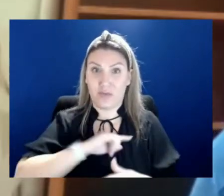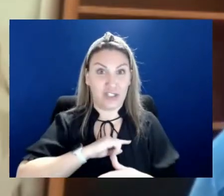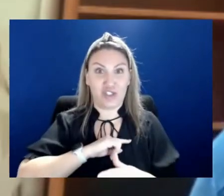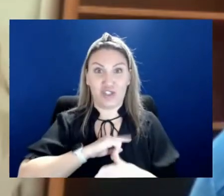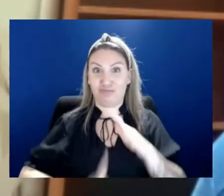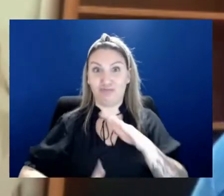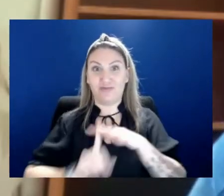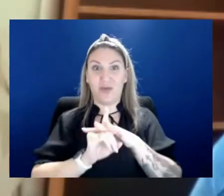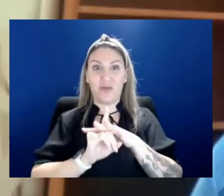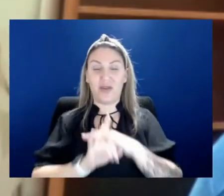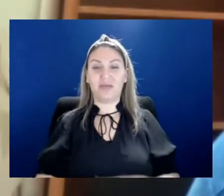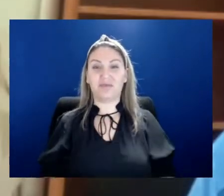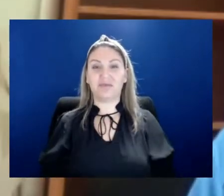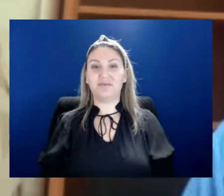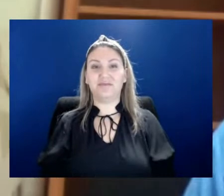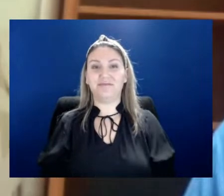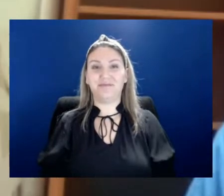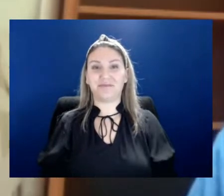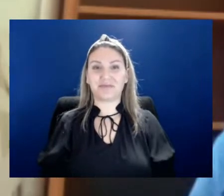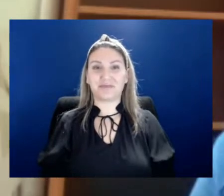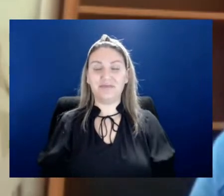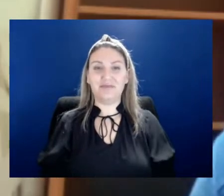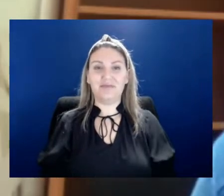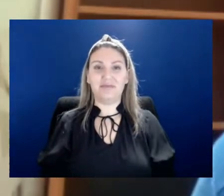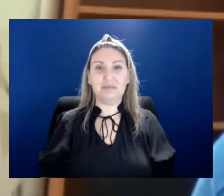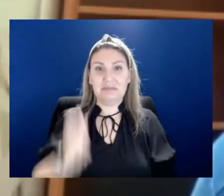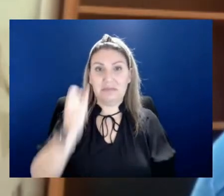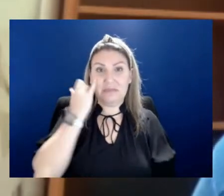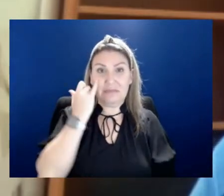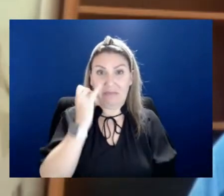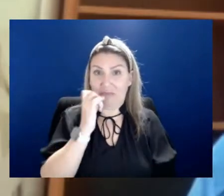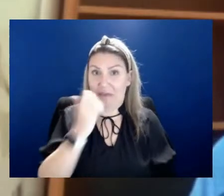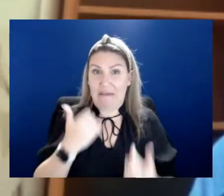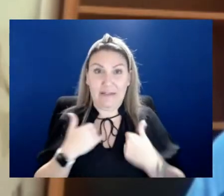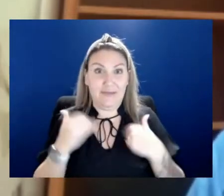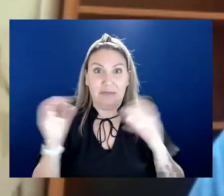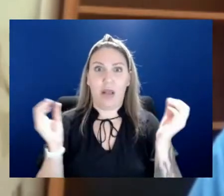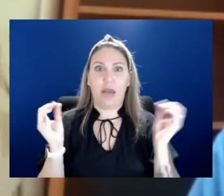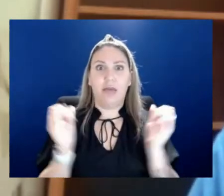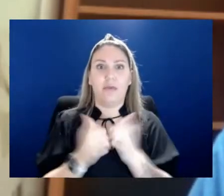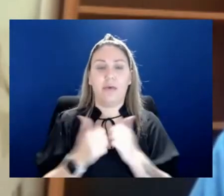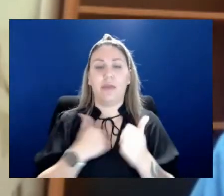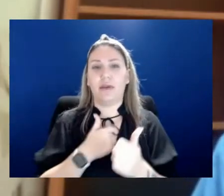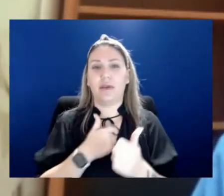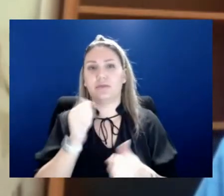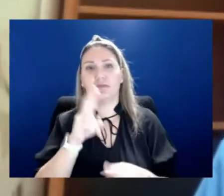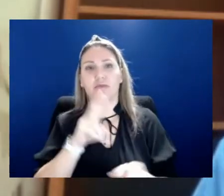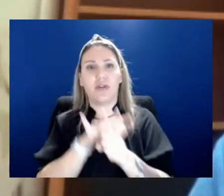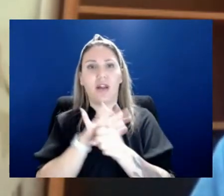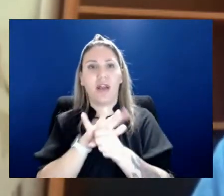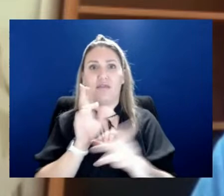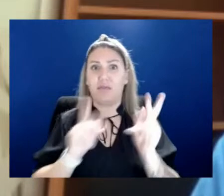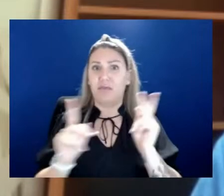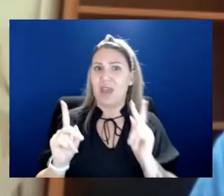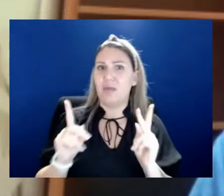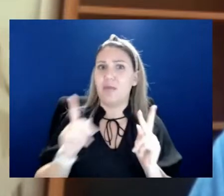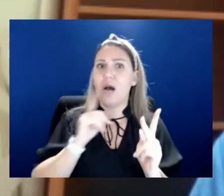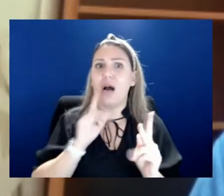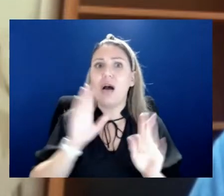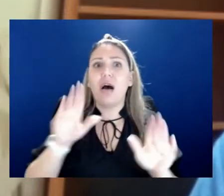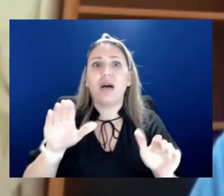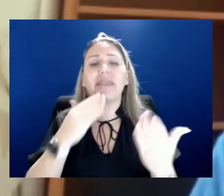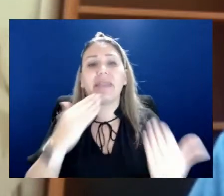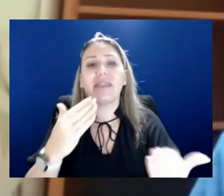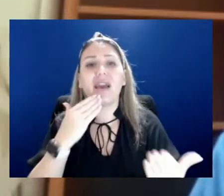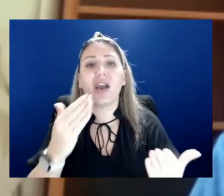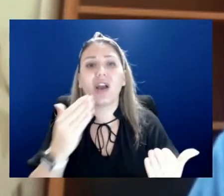we, even if we don't have anything with us or we don't have enough, they just thank us for being here.